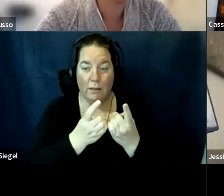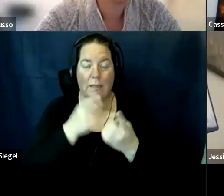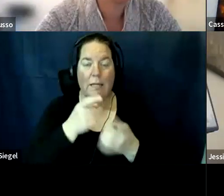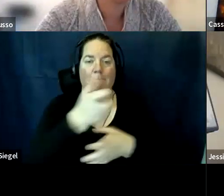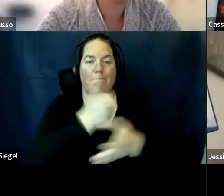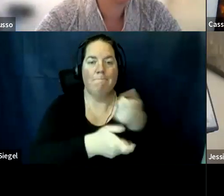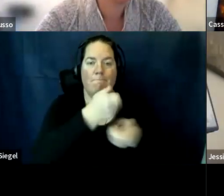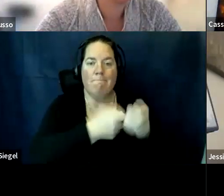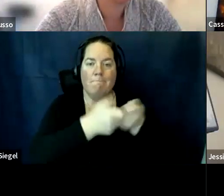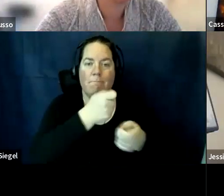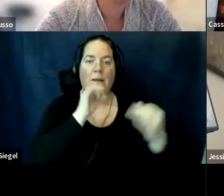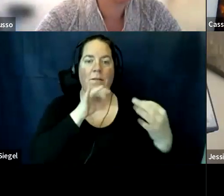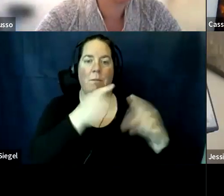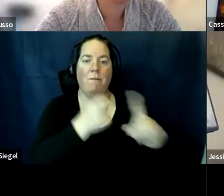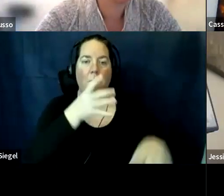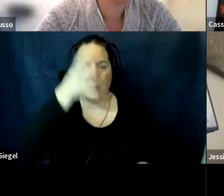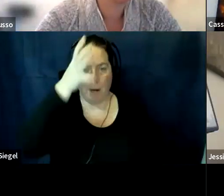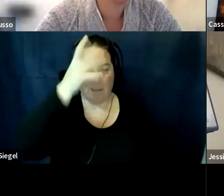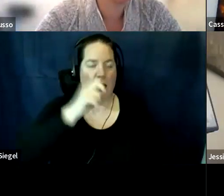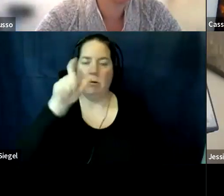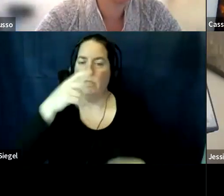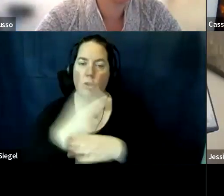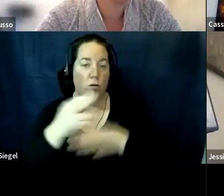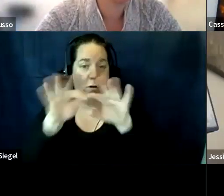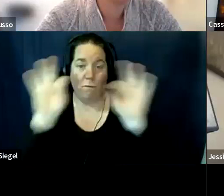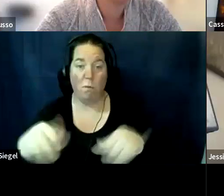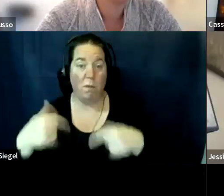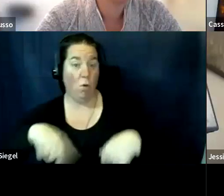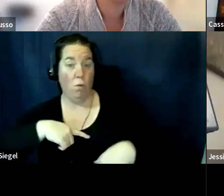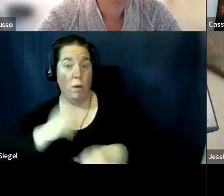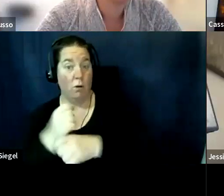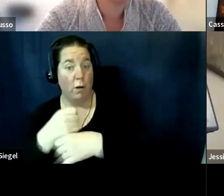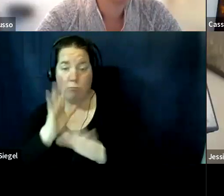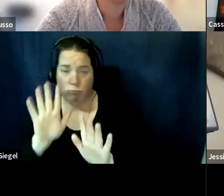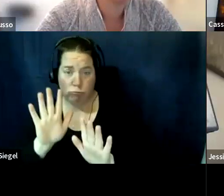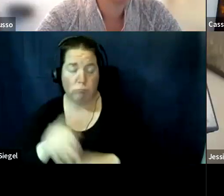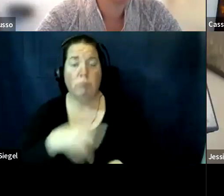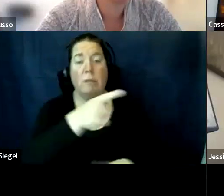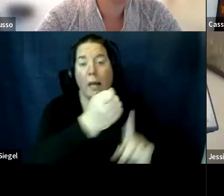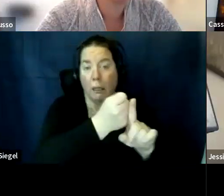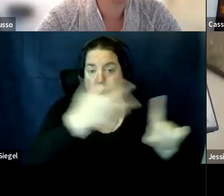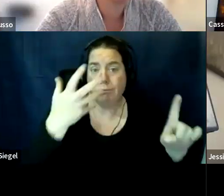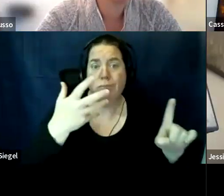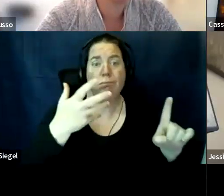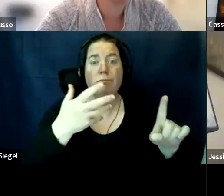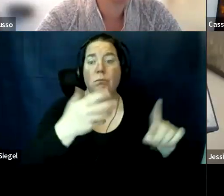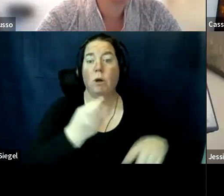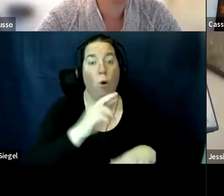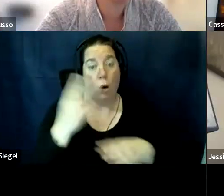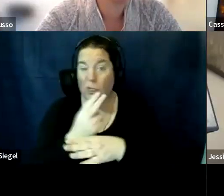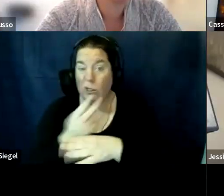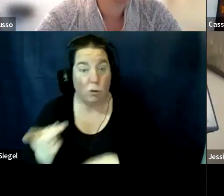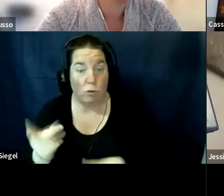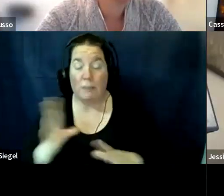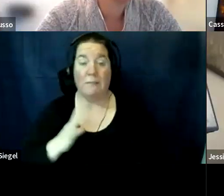from parents. They don't have to use the form that we've created. They may choose to expand that form or use it as is,